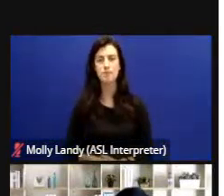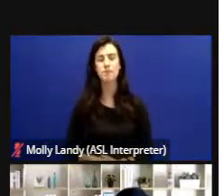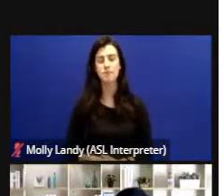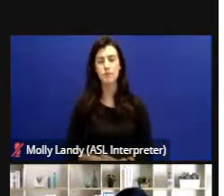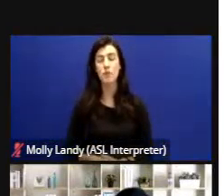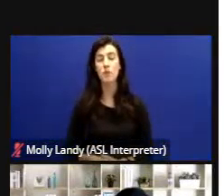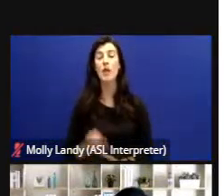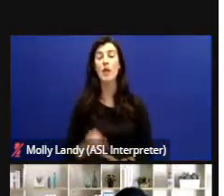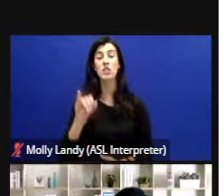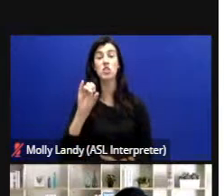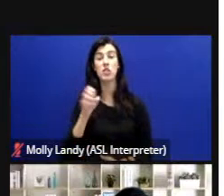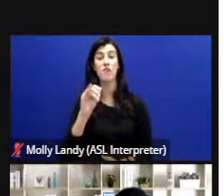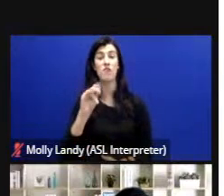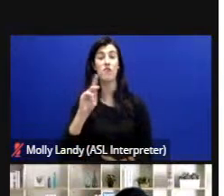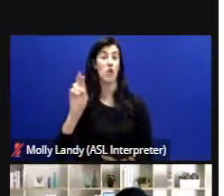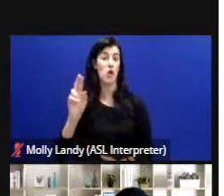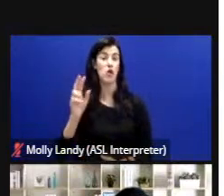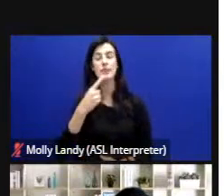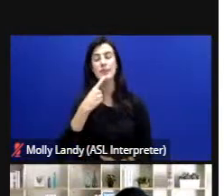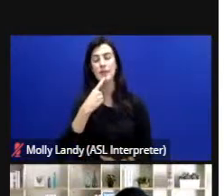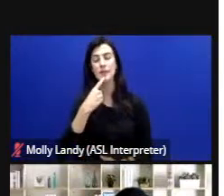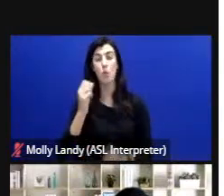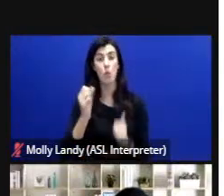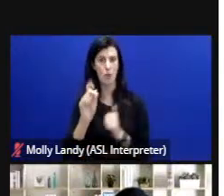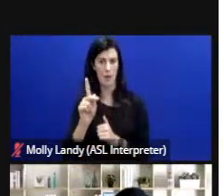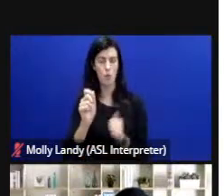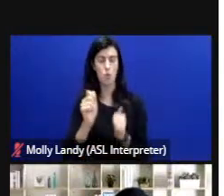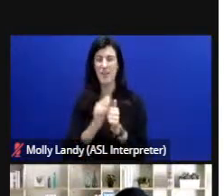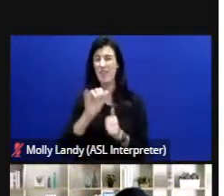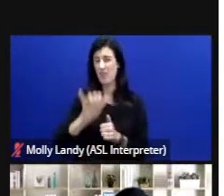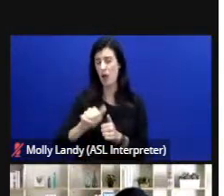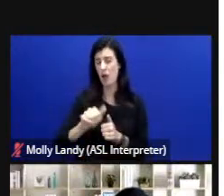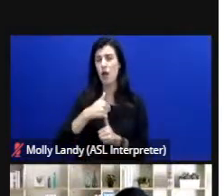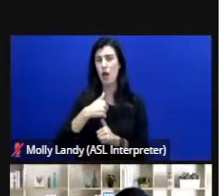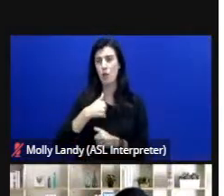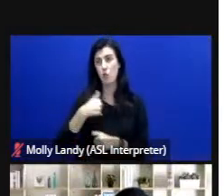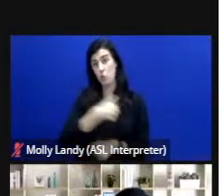allow, and I'm going to need help with the time limit,